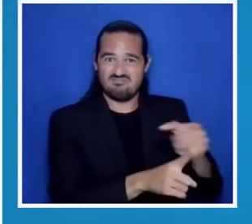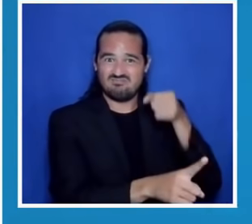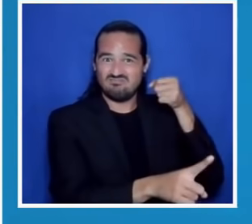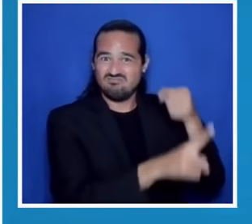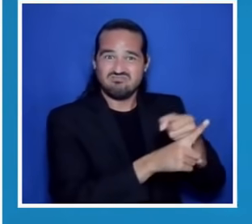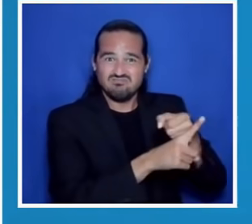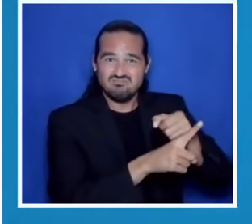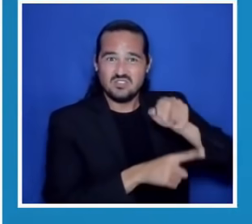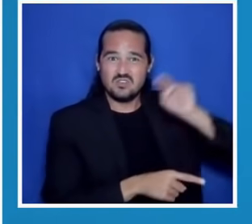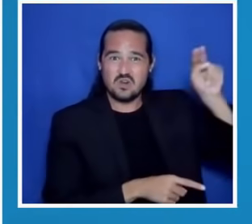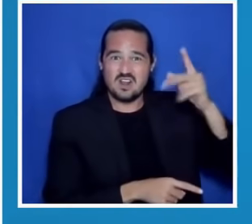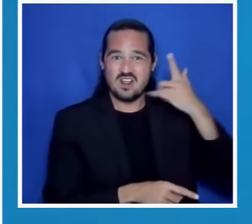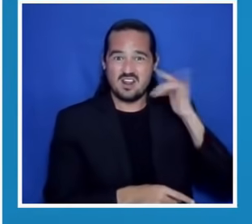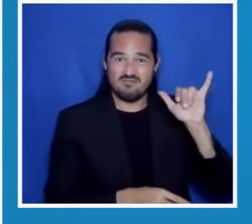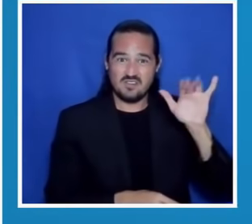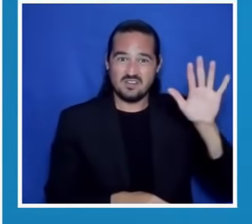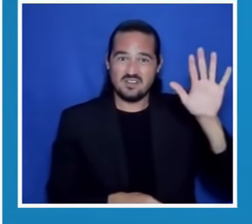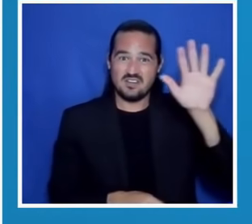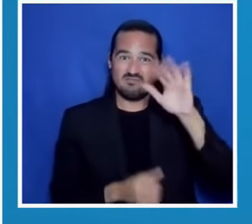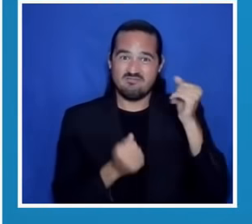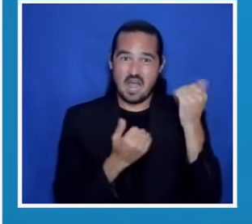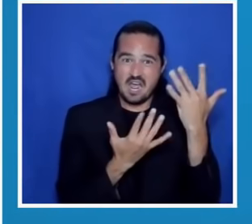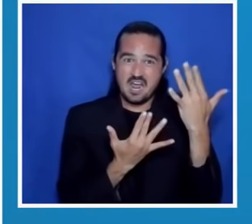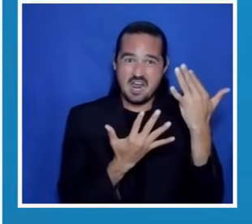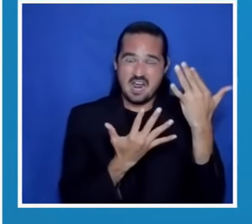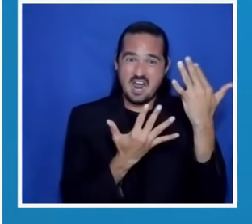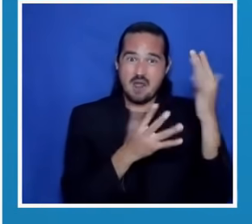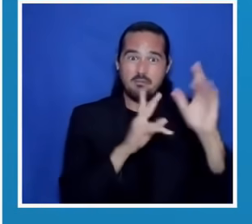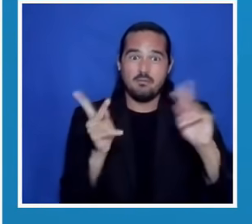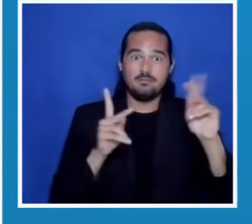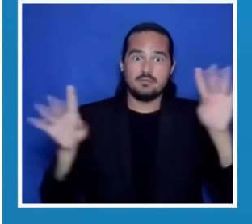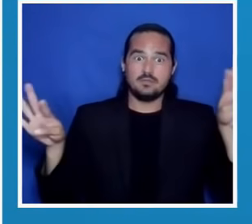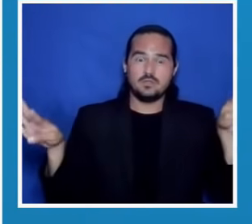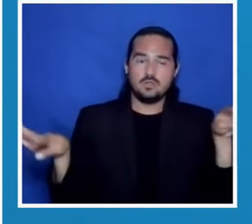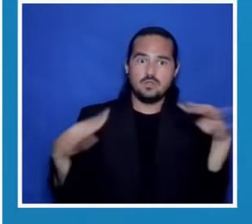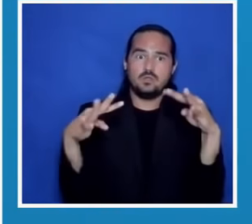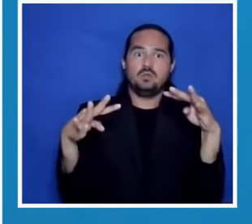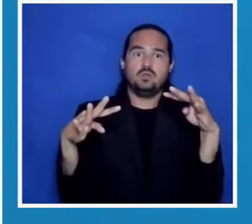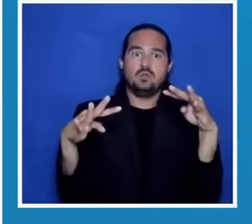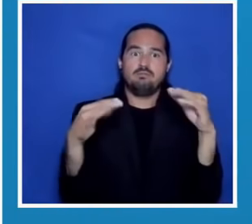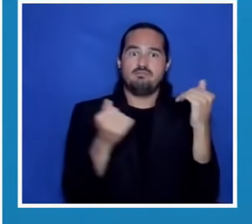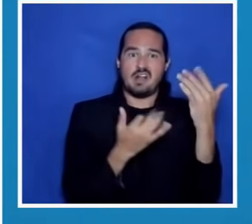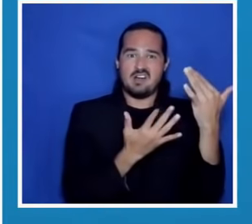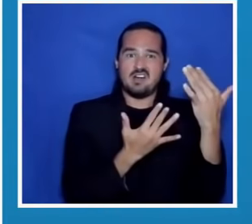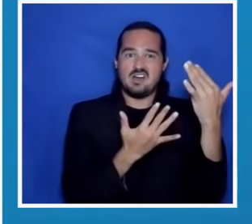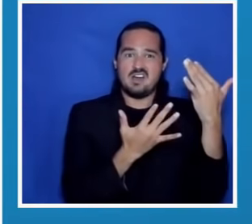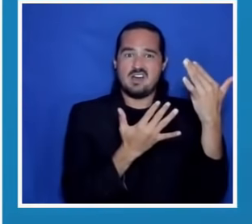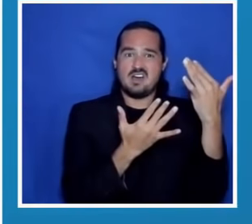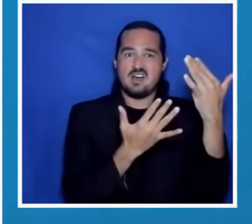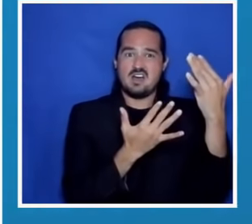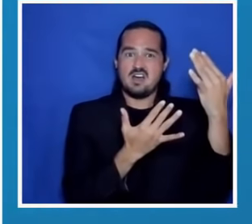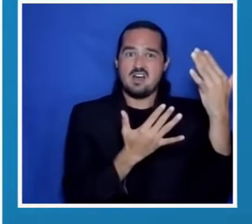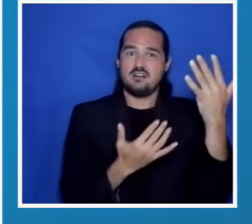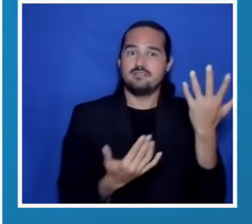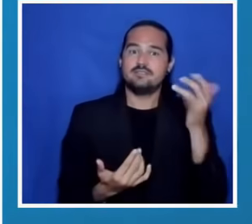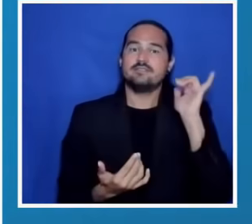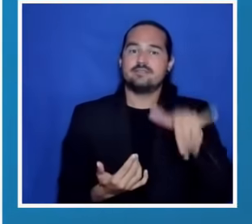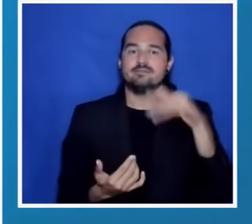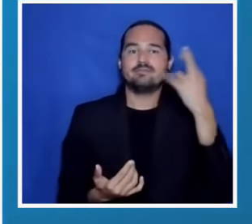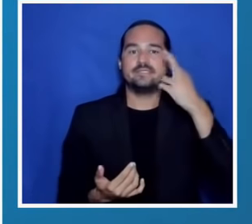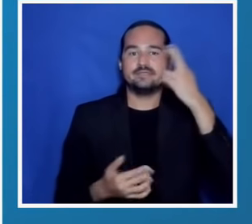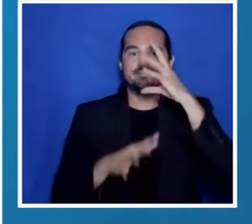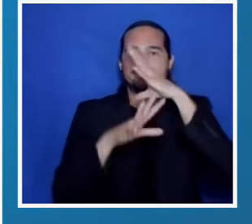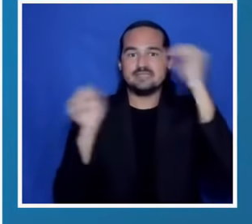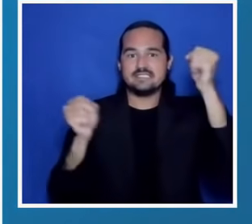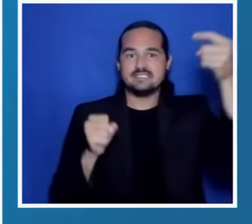the country are not surprised why we began the day up there. 2.2 million